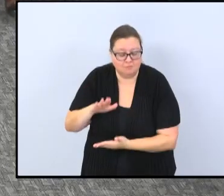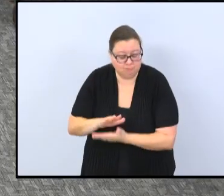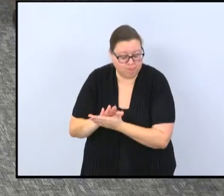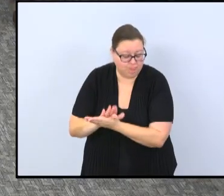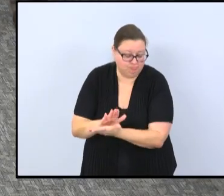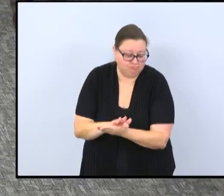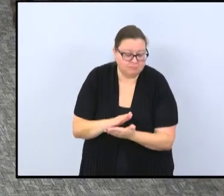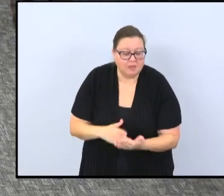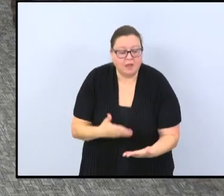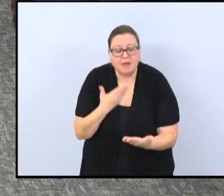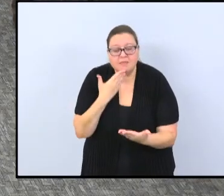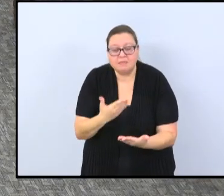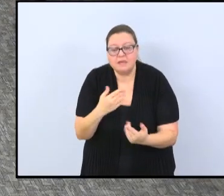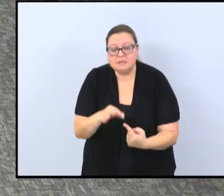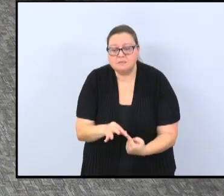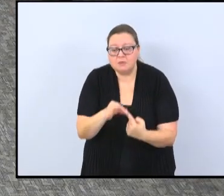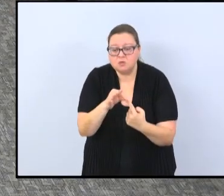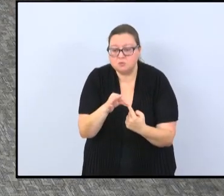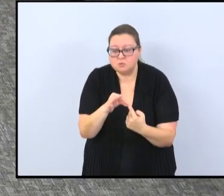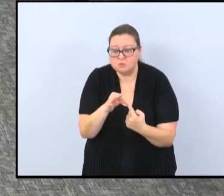special thanks to